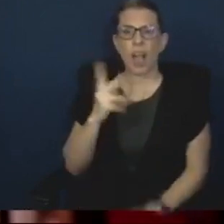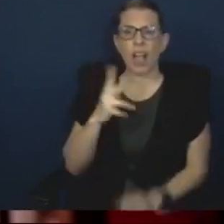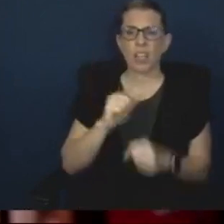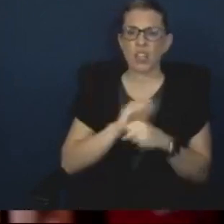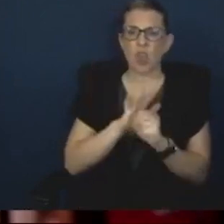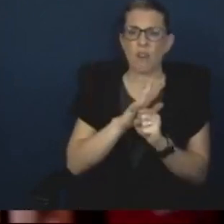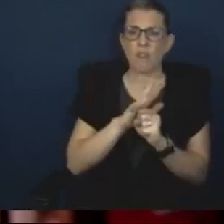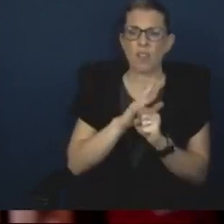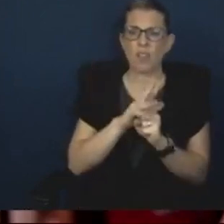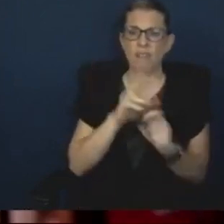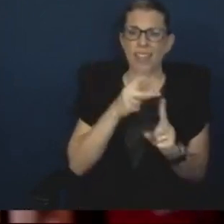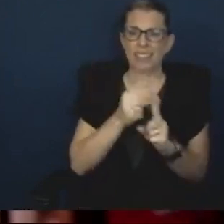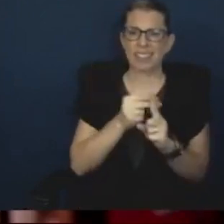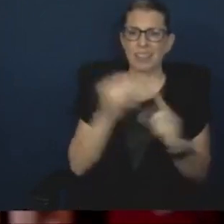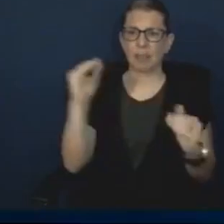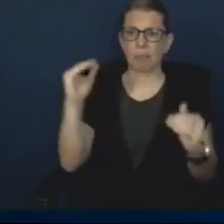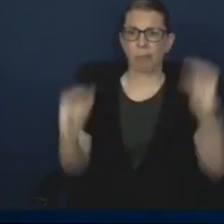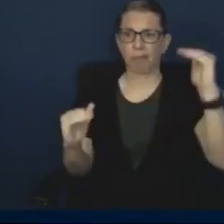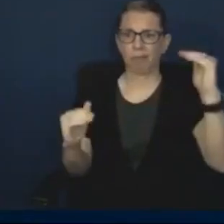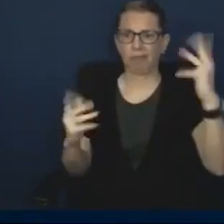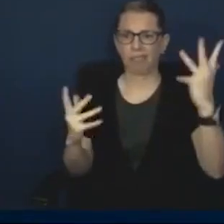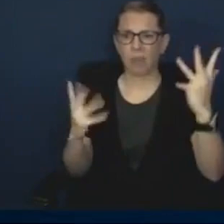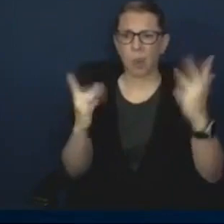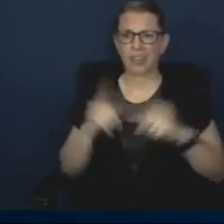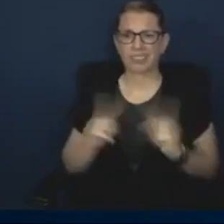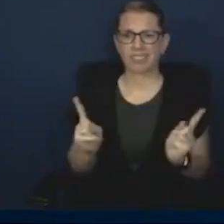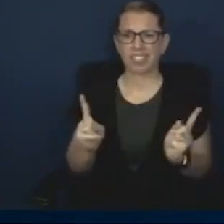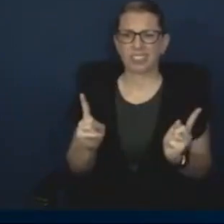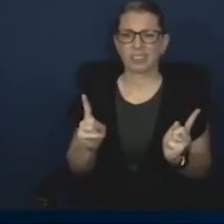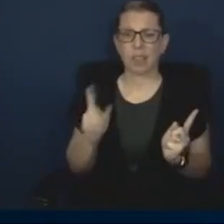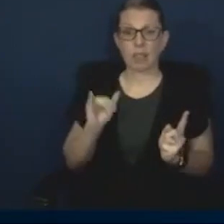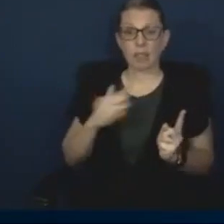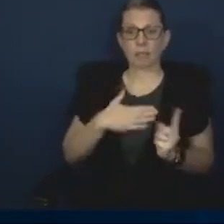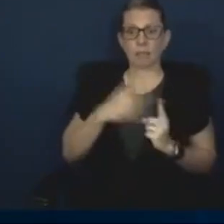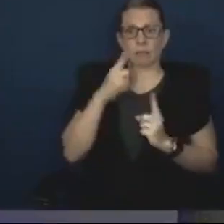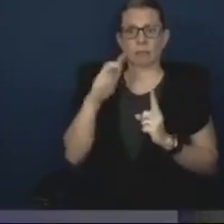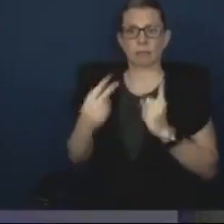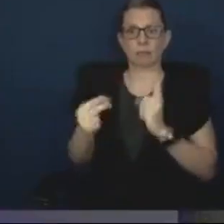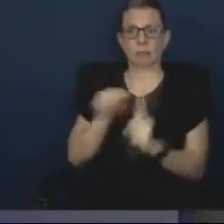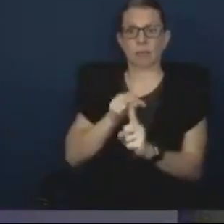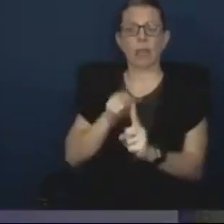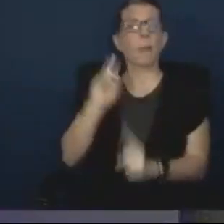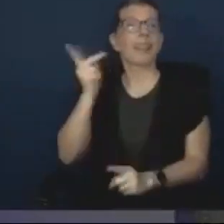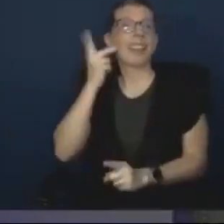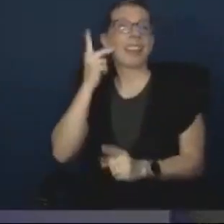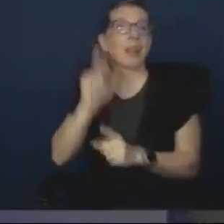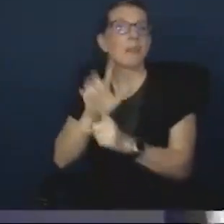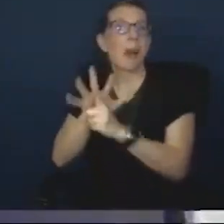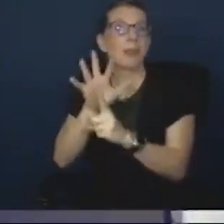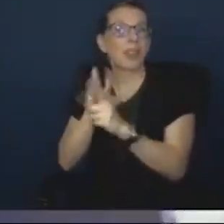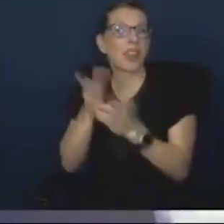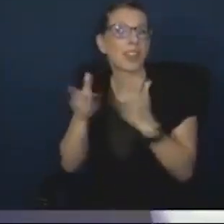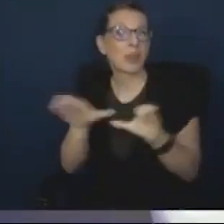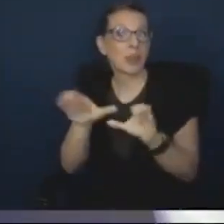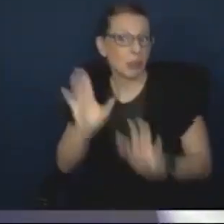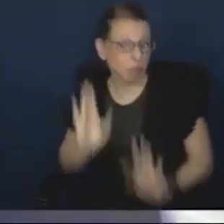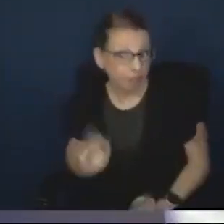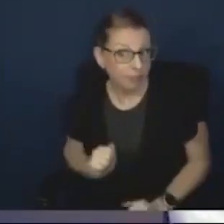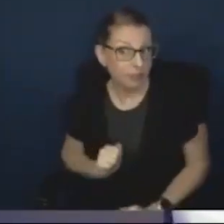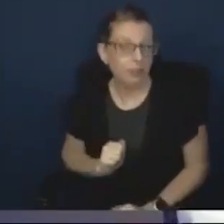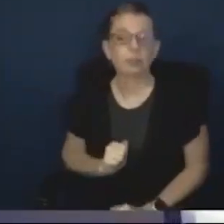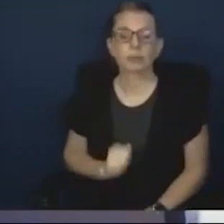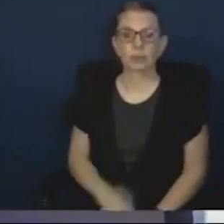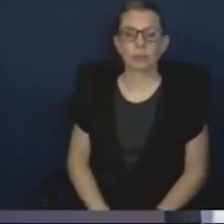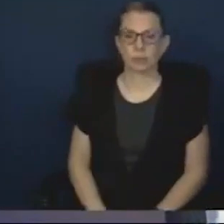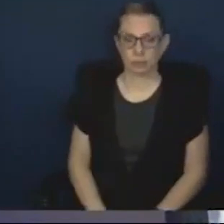but that's my take anyway. It seems like that's the politically popular thing to do, that bar. You know, I think the other point we make all the time is that